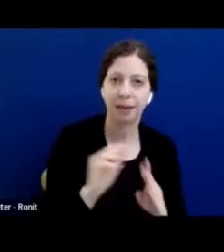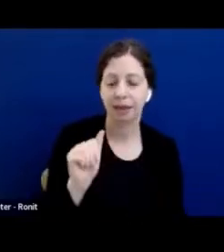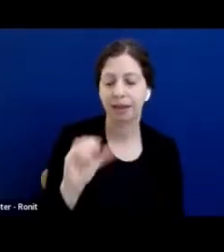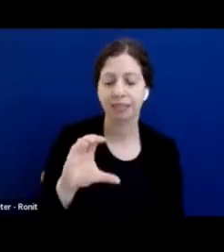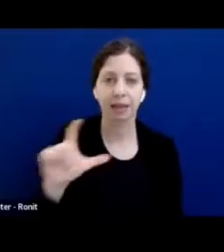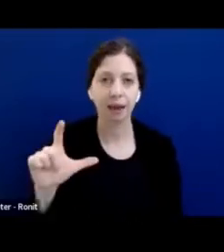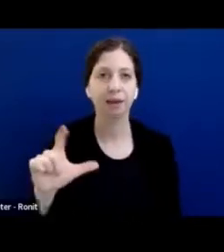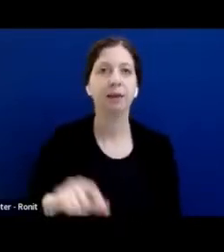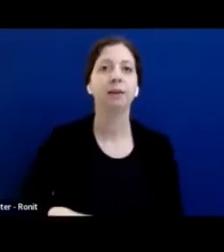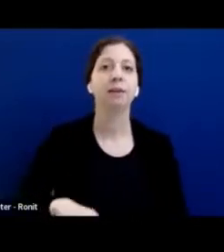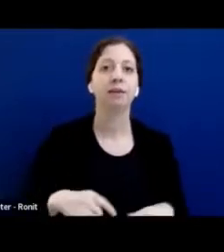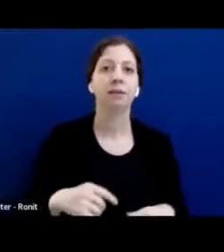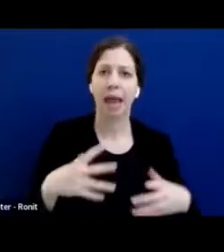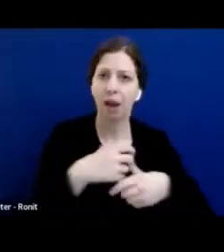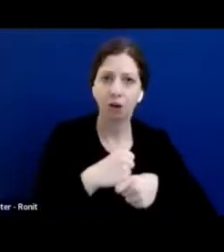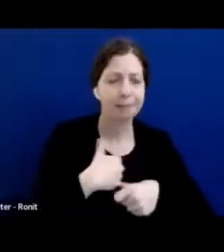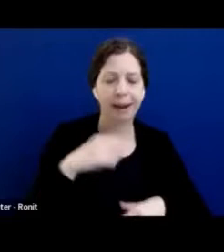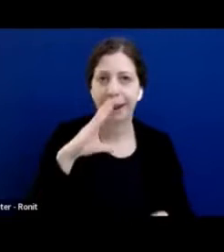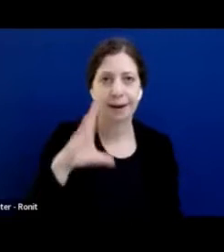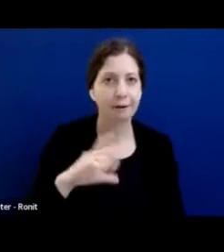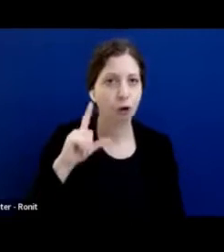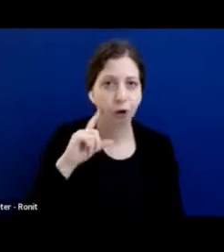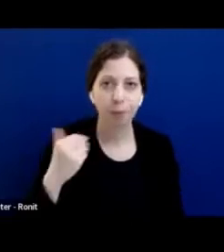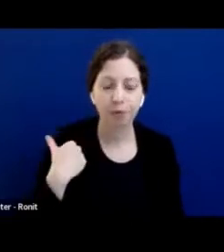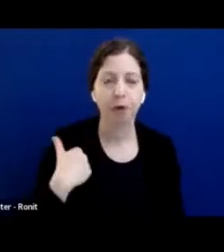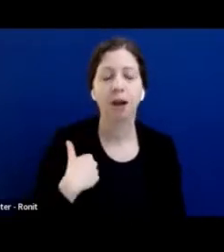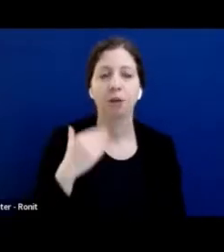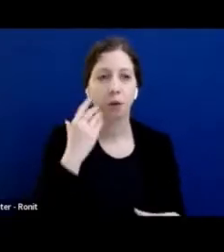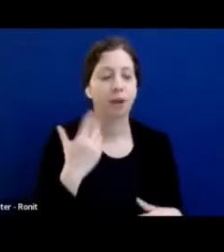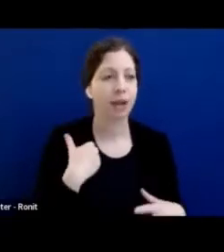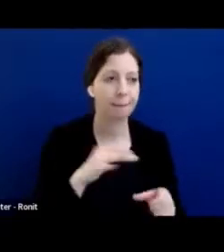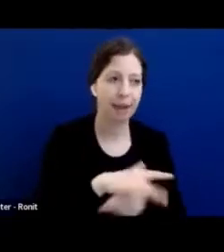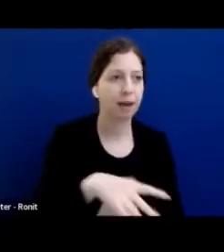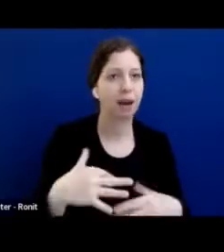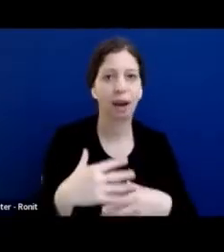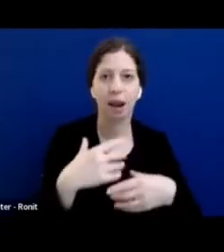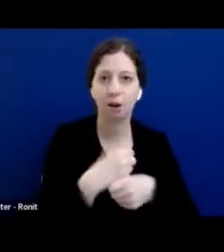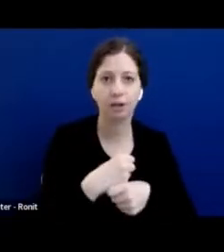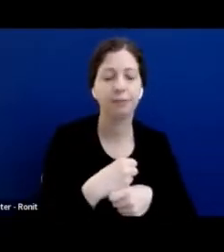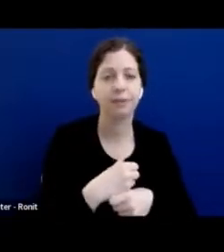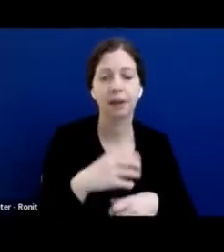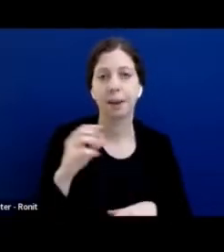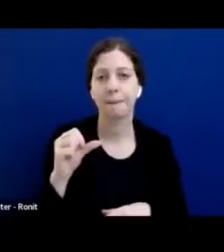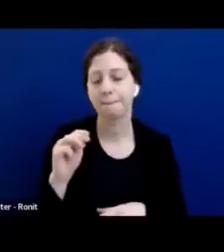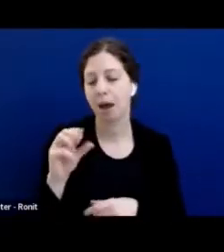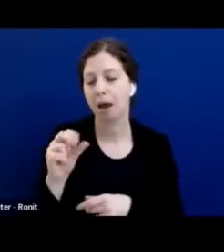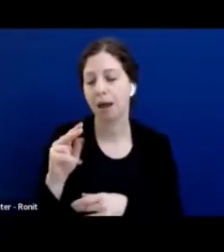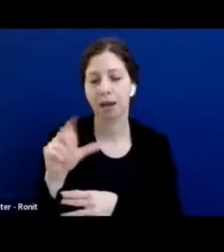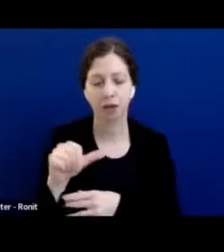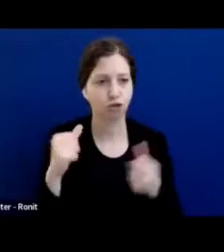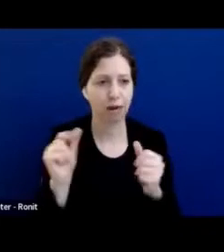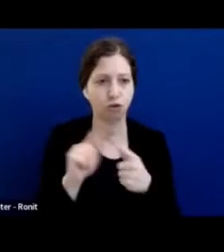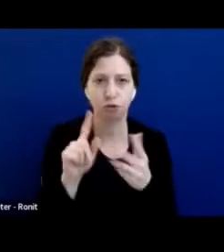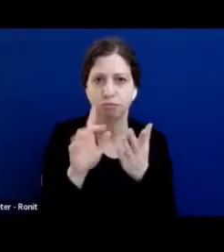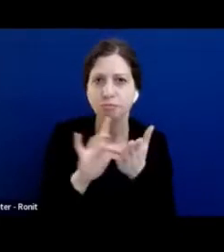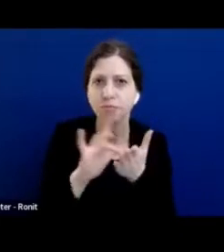that was an acronym I had never heard. I know that we had plenty of acronyms we were throwing around that Monica was also trying to Google on her phone